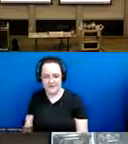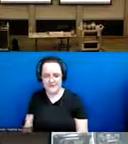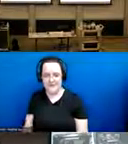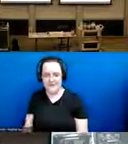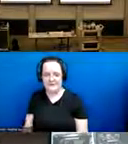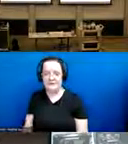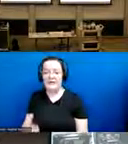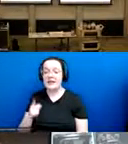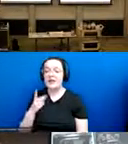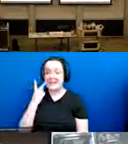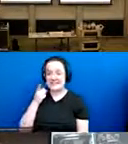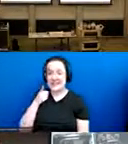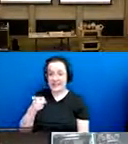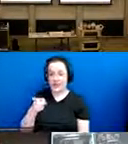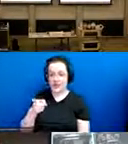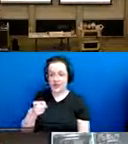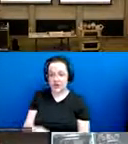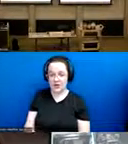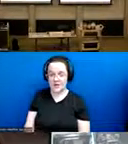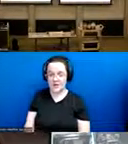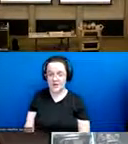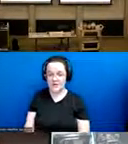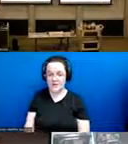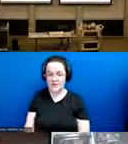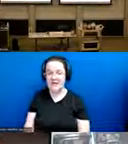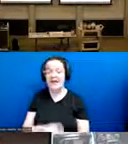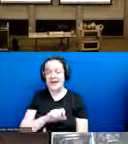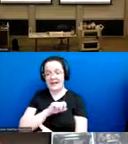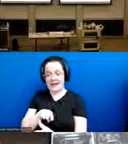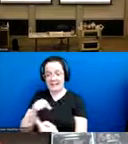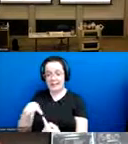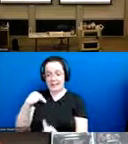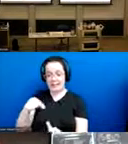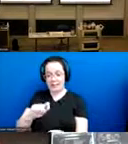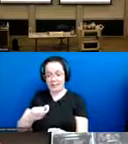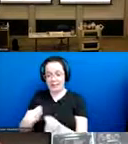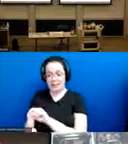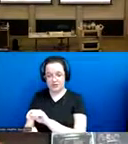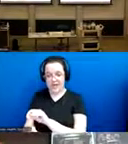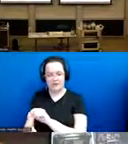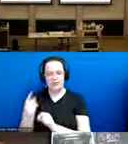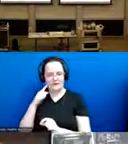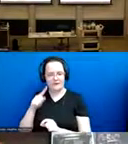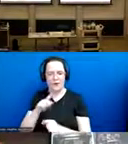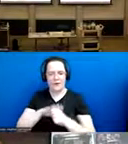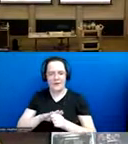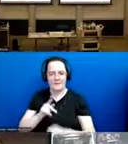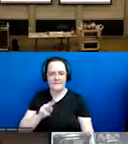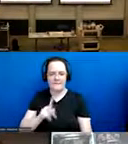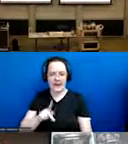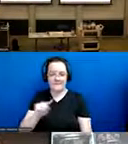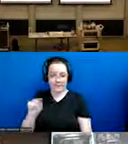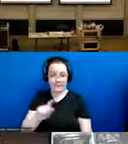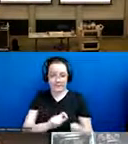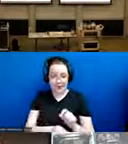here that by changing the input polarization of the pump photon, we can create horizontally